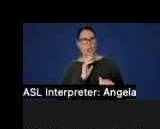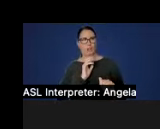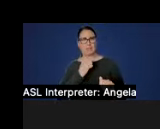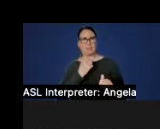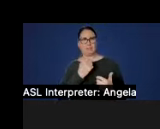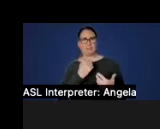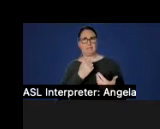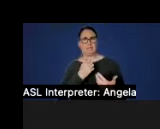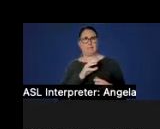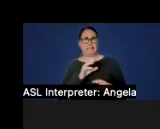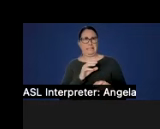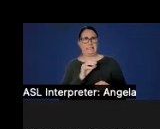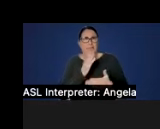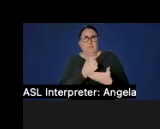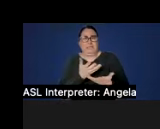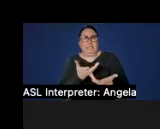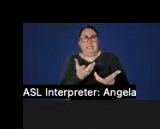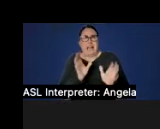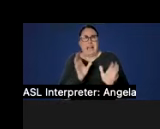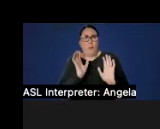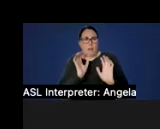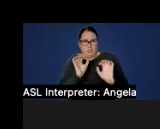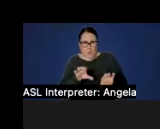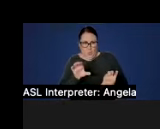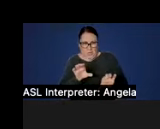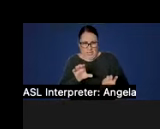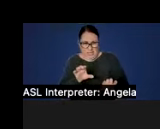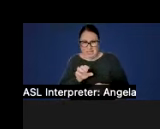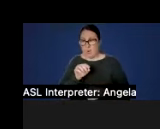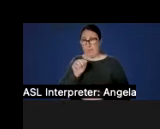help her. Like, he didn't want to do